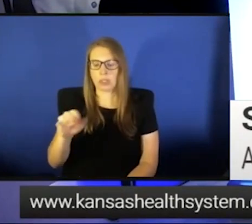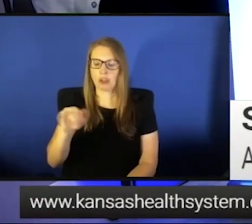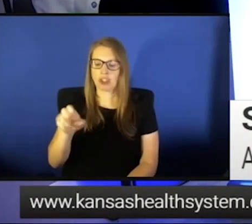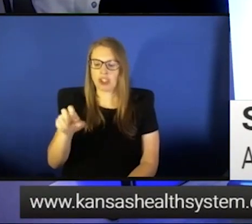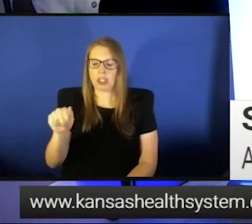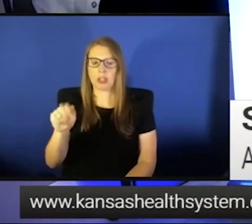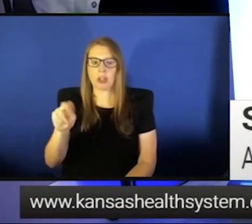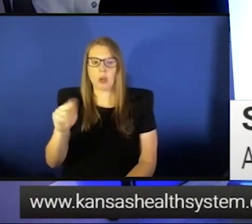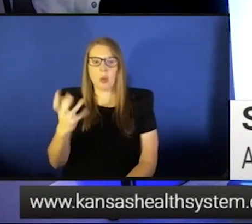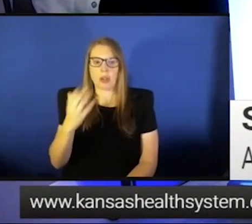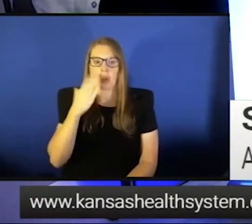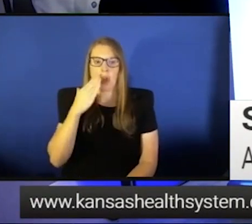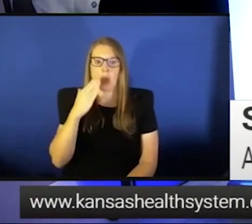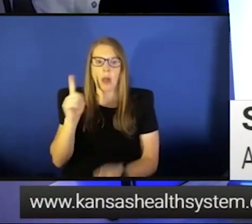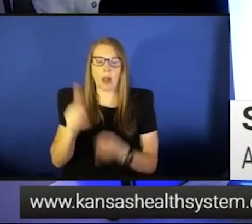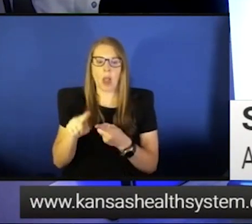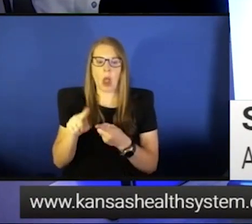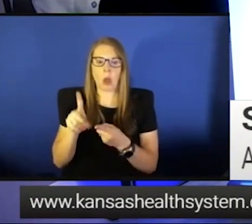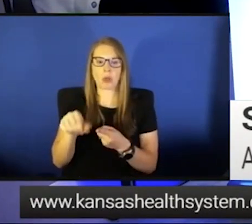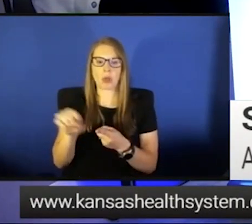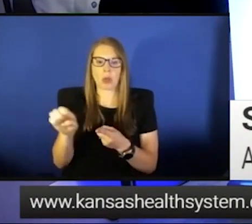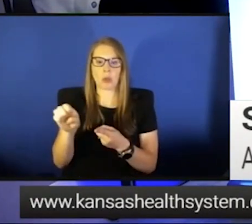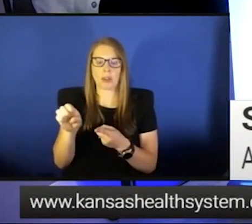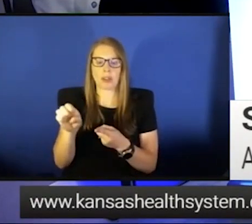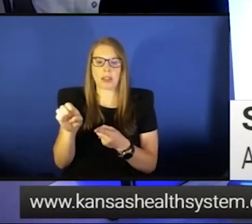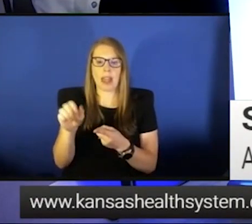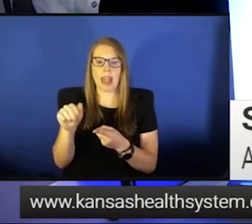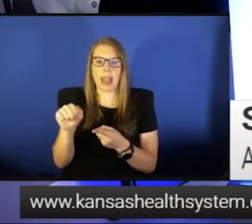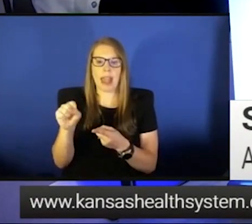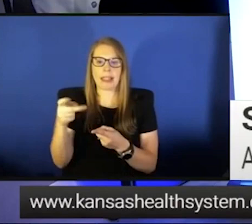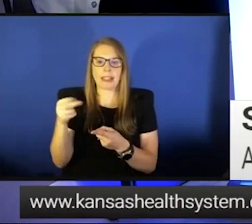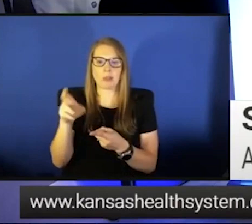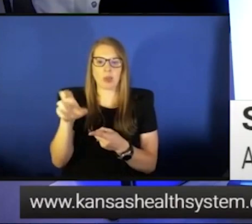increase or decrease the chance of stroke? Yeah, what year is it?